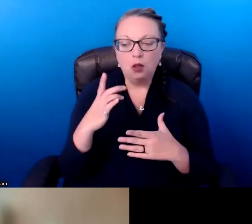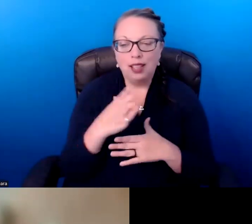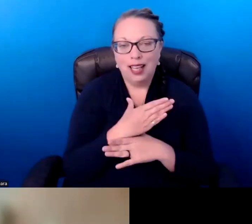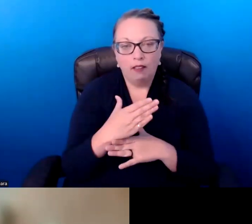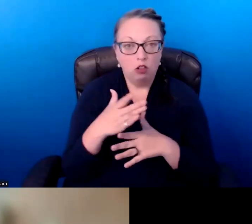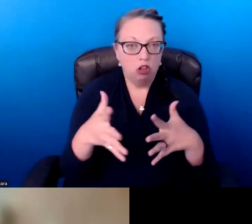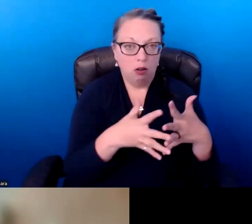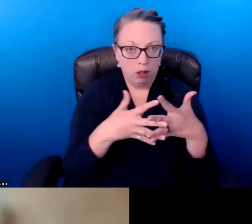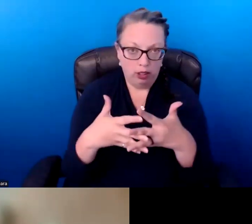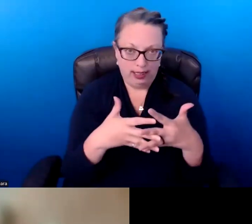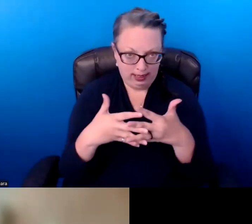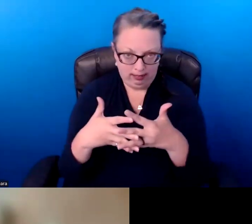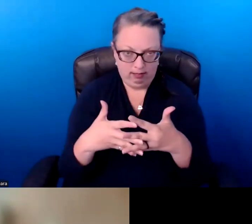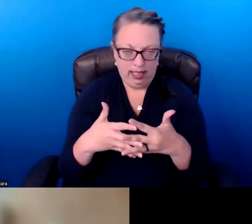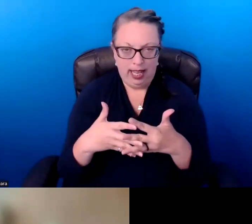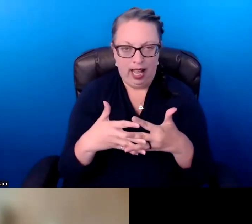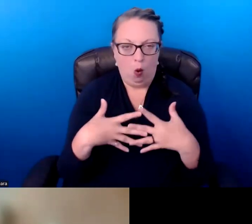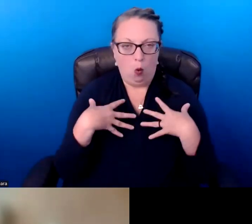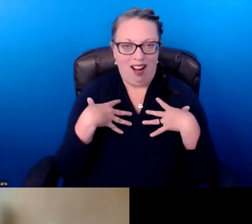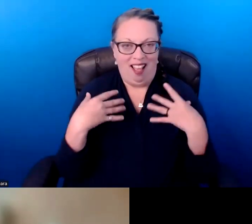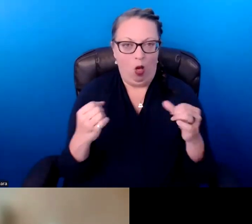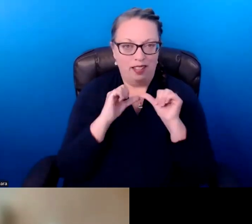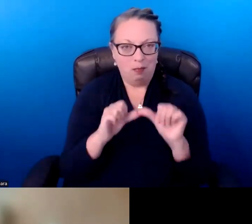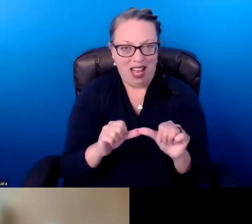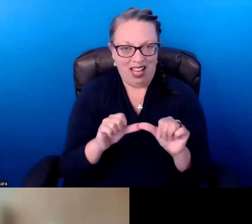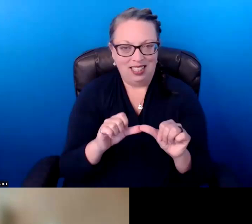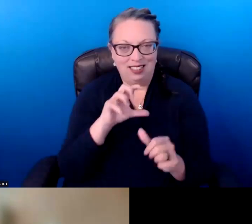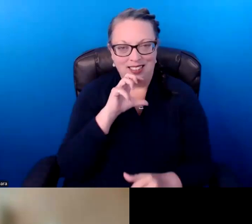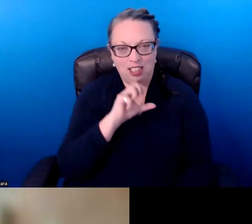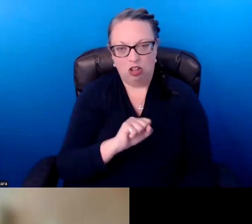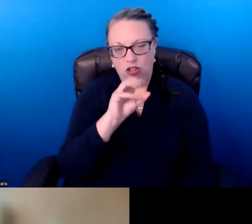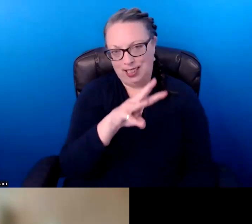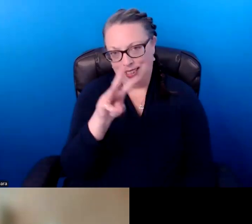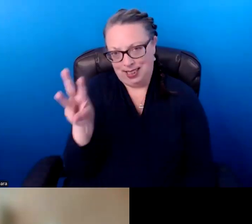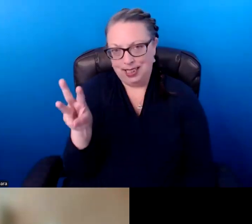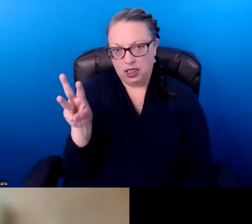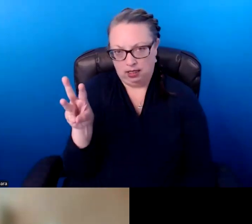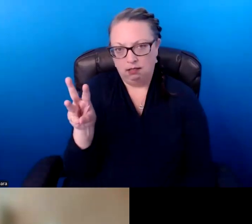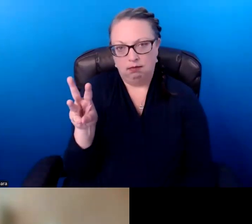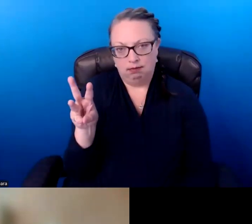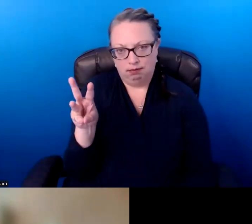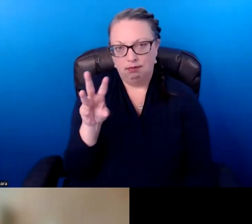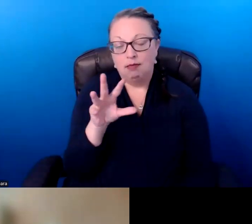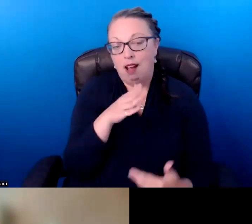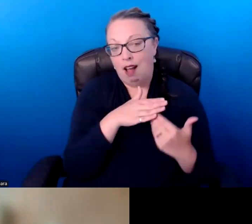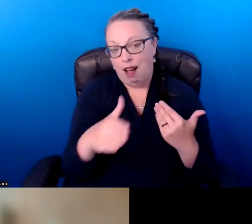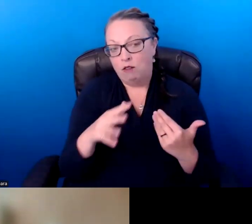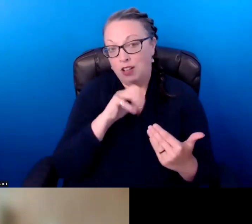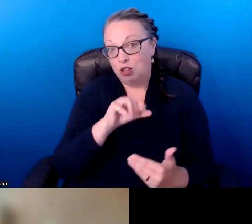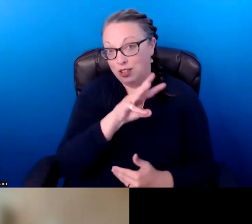American, our health span is 66 years old. After age